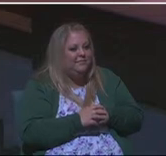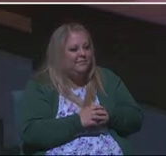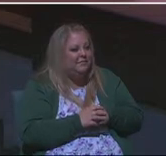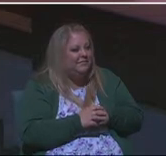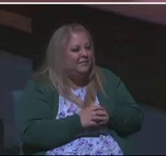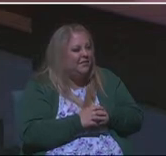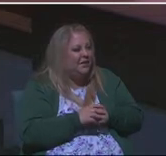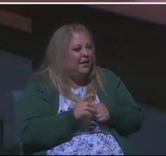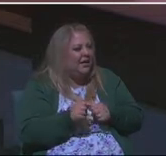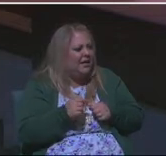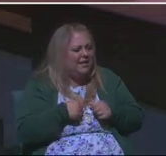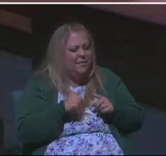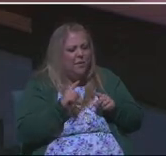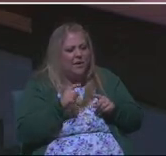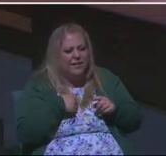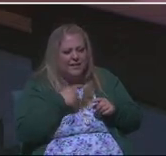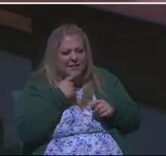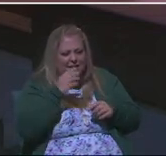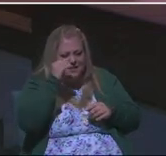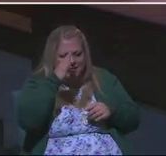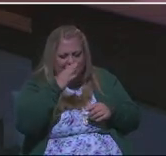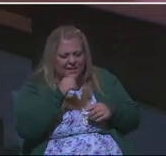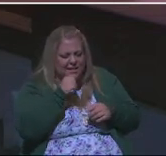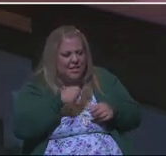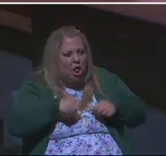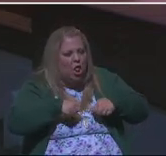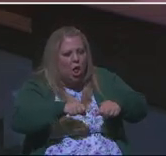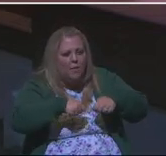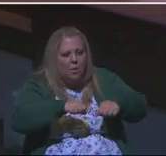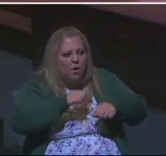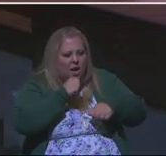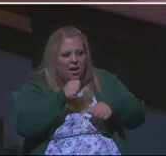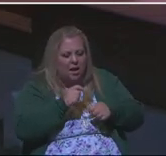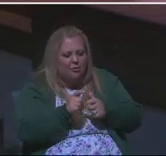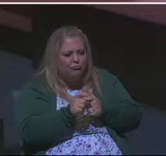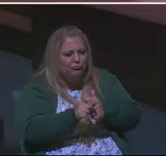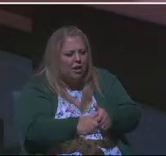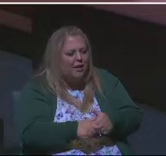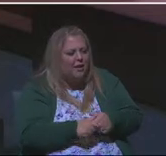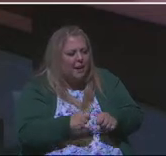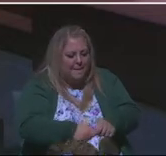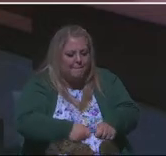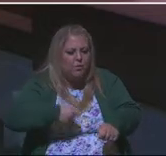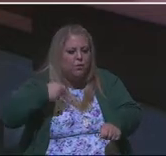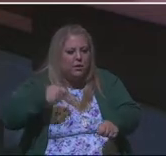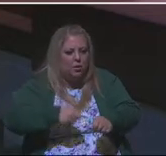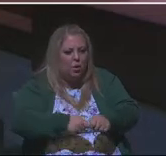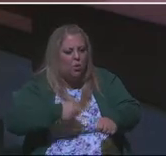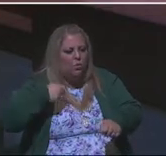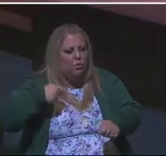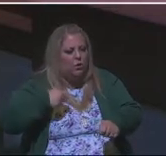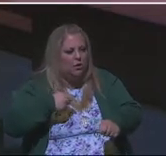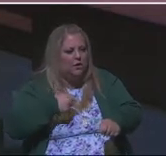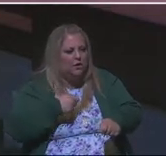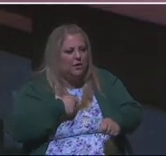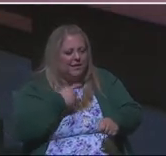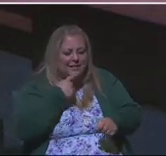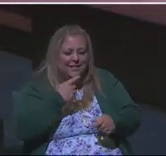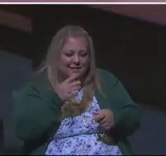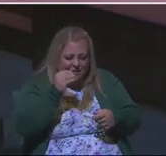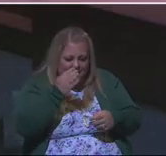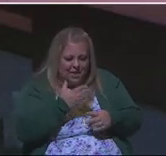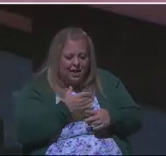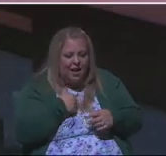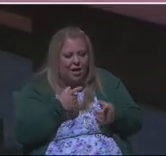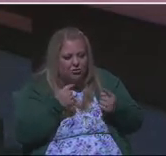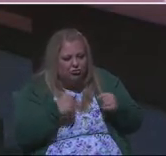pulling the lawnmower. He said, son, this lawnmower won't run. He says, sir, you just got to keep pulling that cord. You got to keep pulling it. And he's like, son, I've tried. And so he's